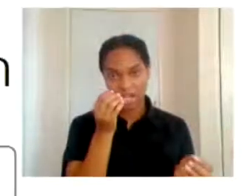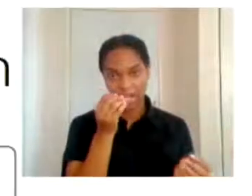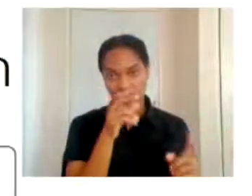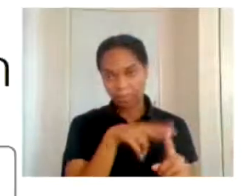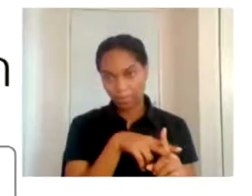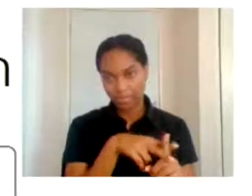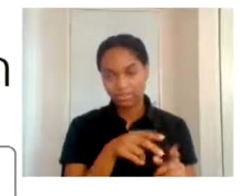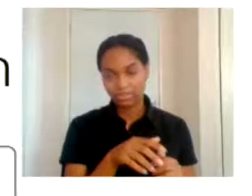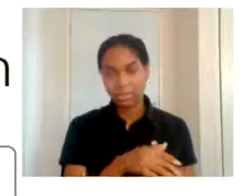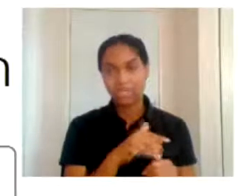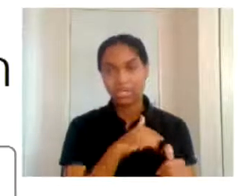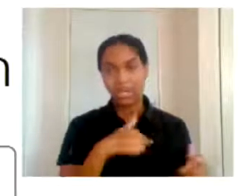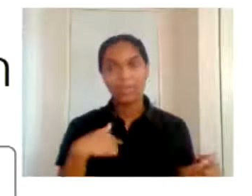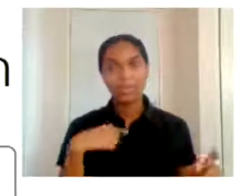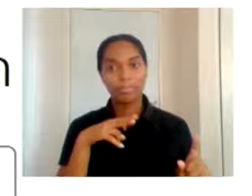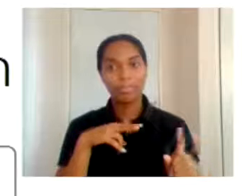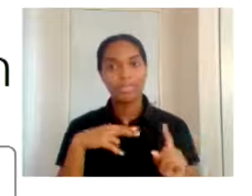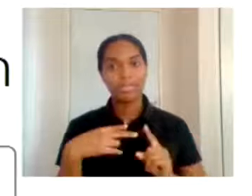our perspective,